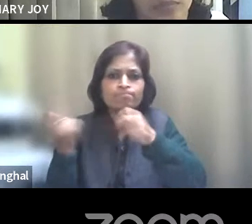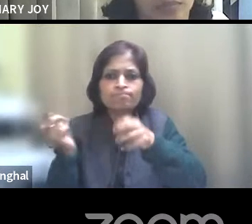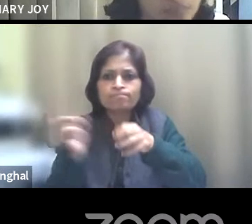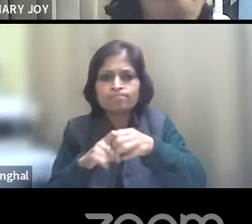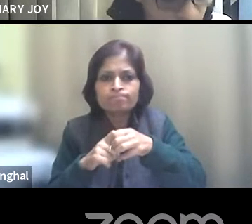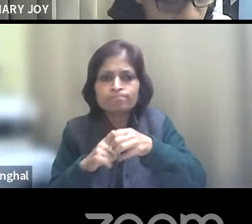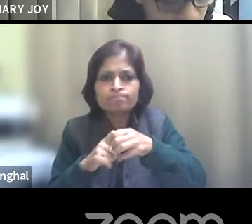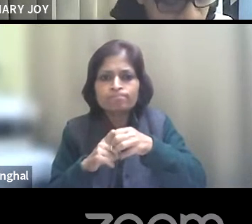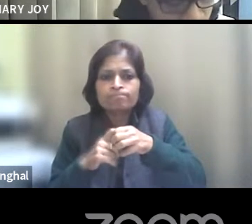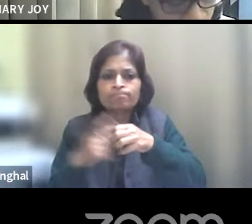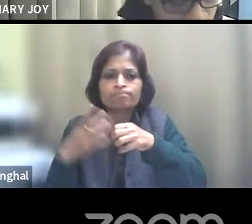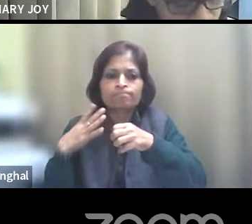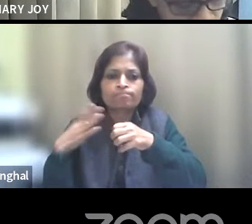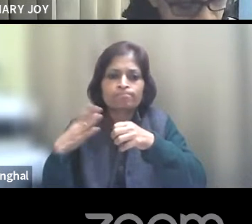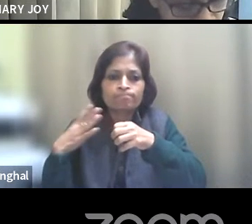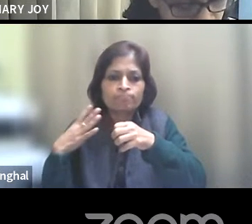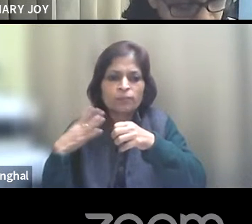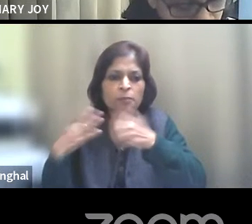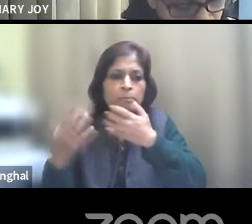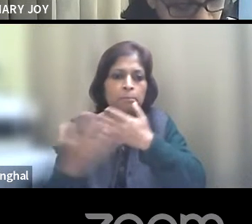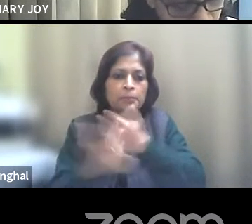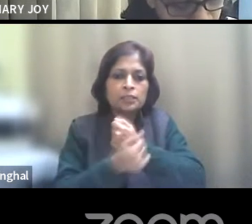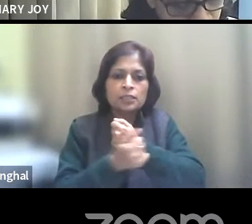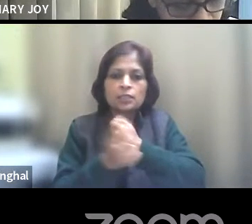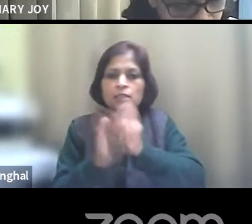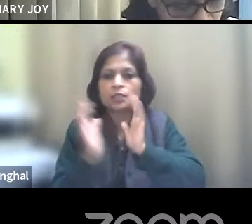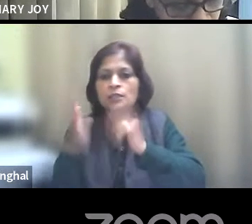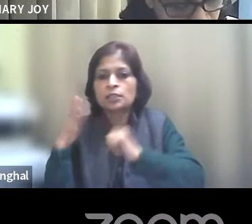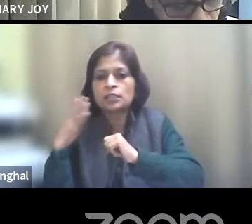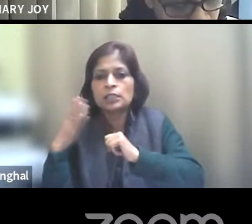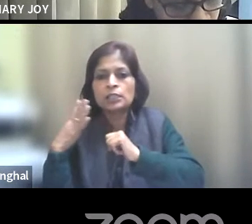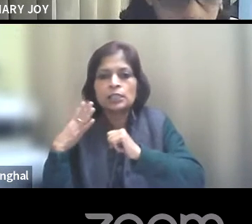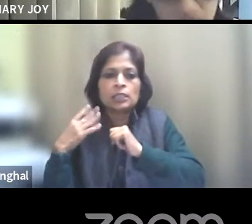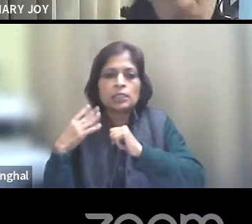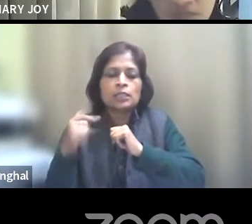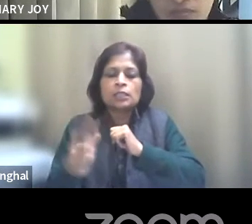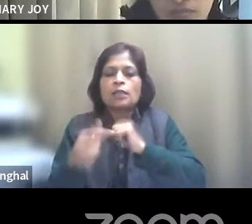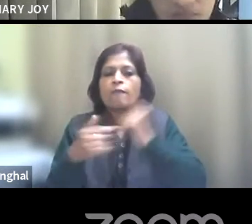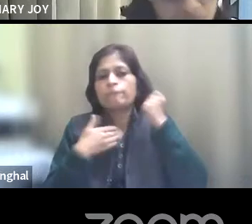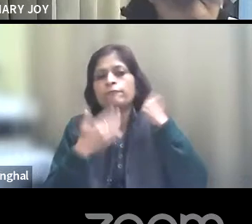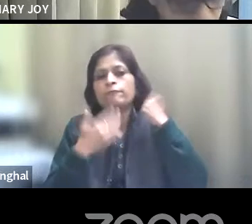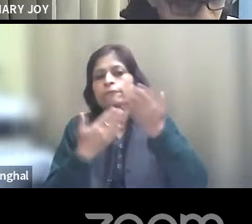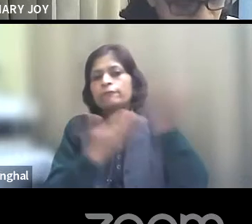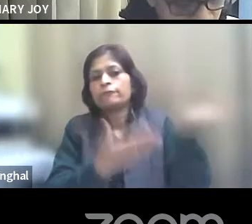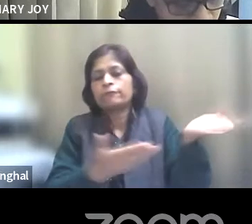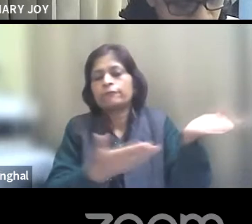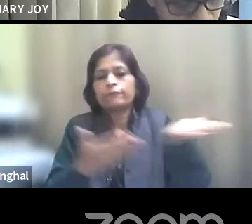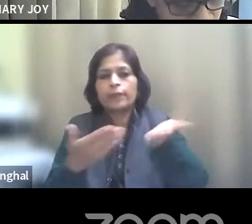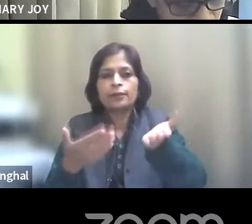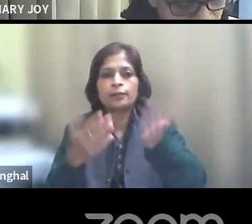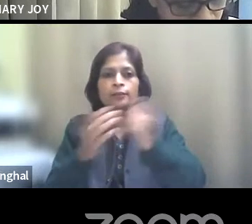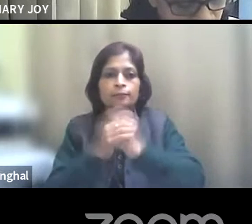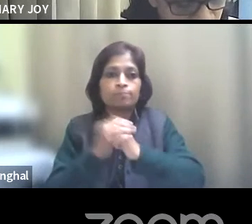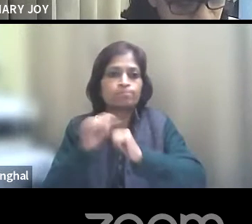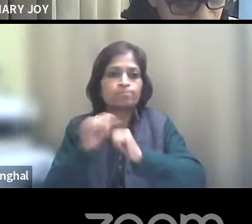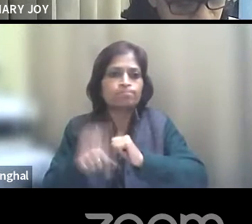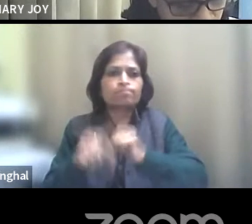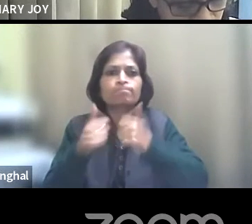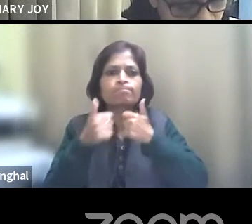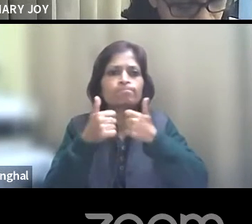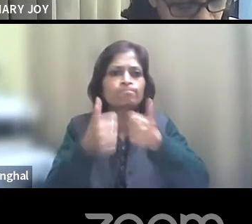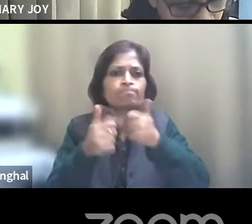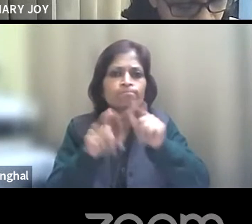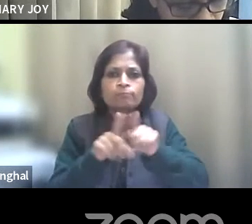in still. So he's missing on our warm welcome to him. And the good thing about, many other